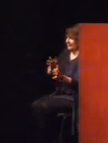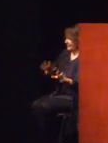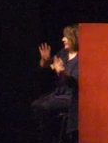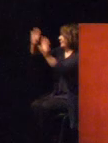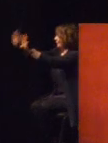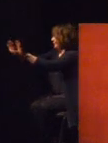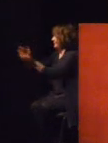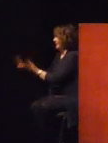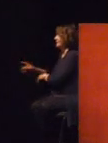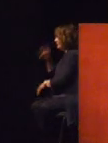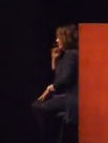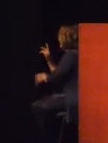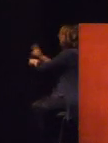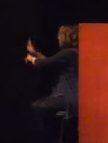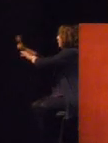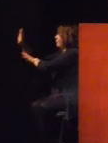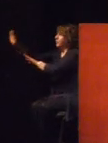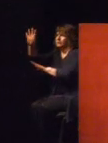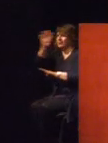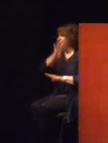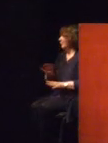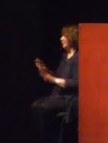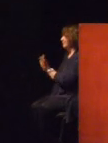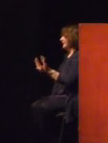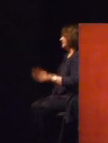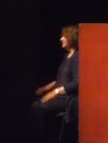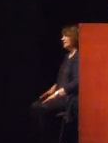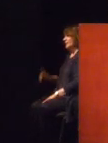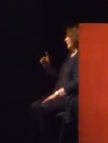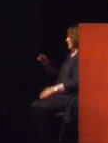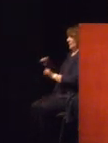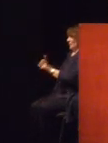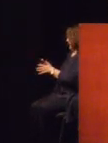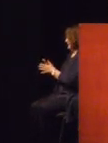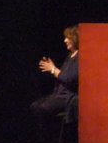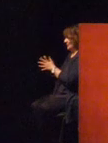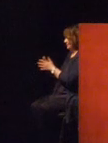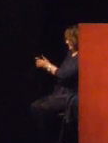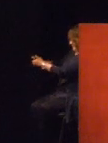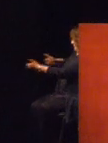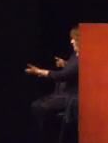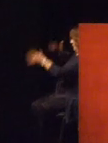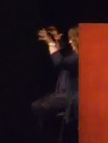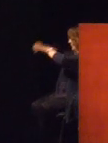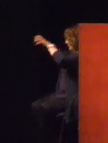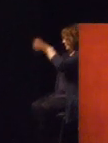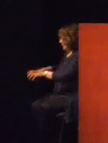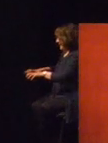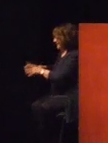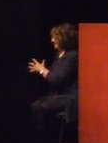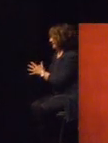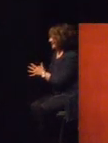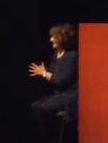around campus as we try to get ahead of the rainy season as much as possible. Not